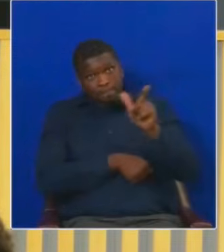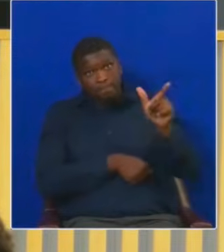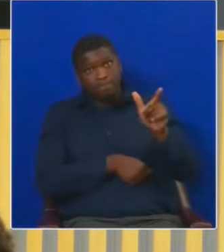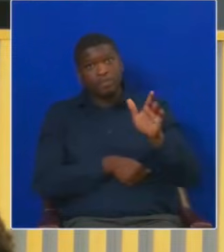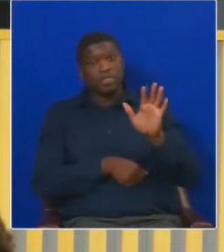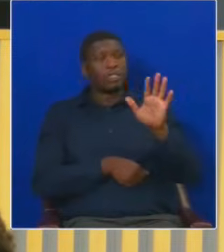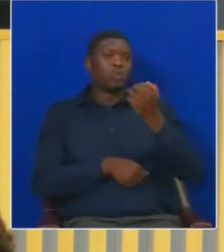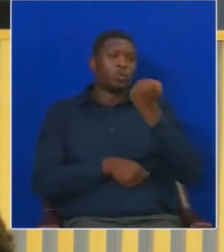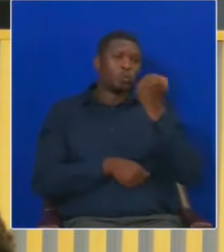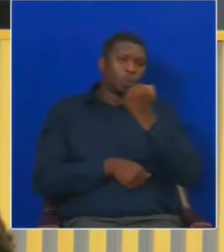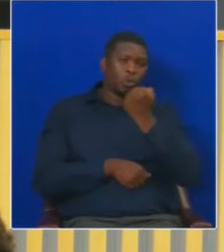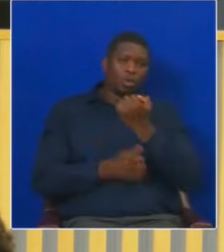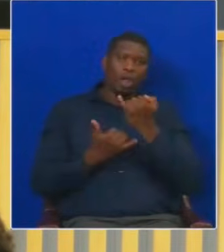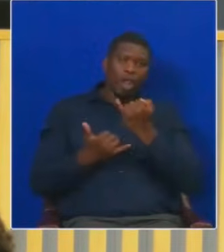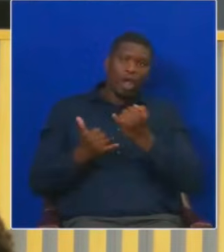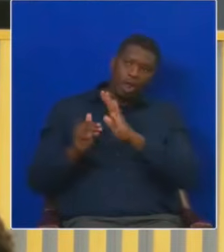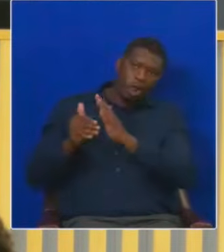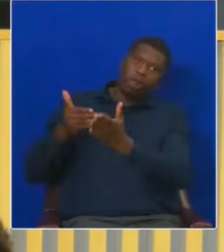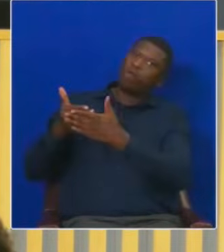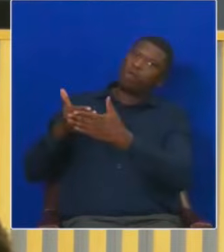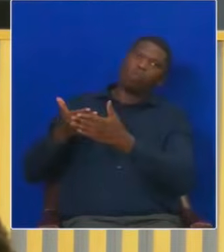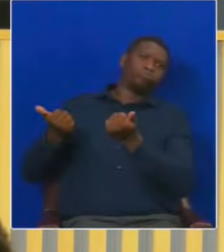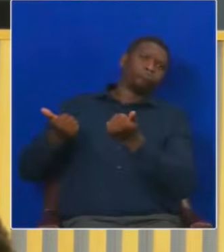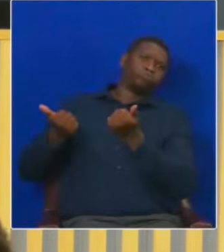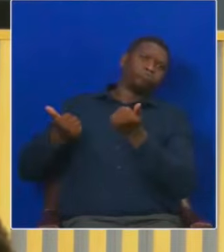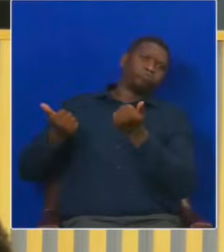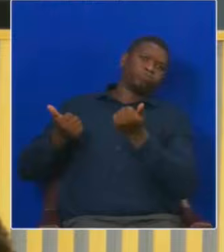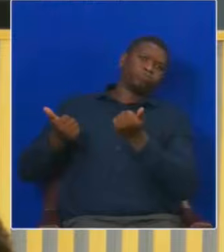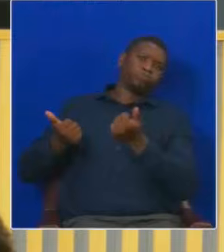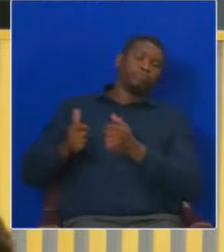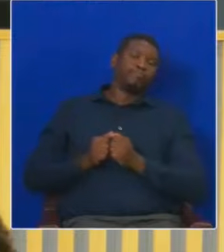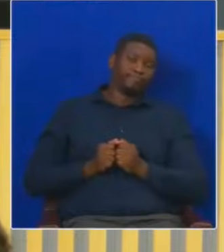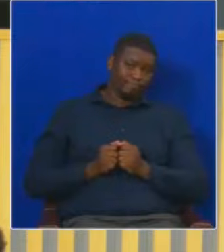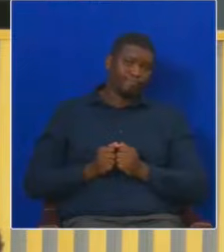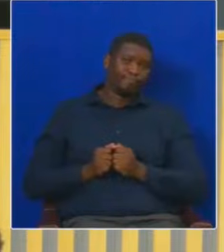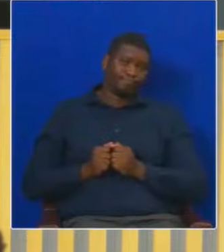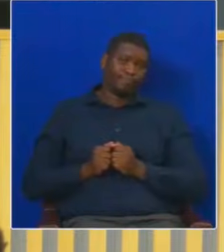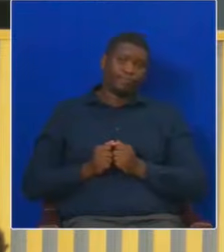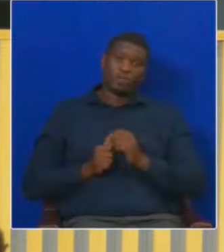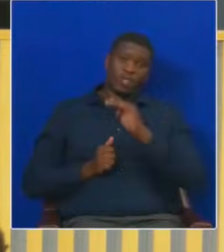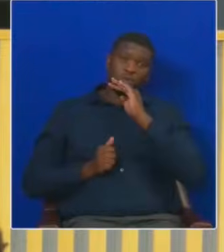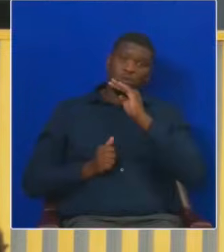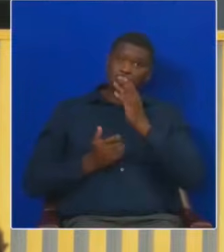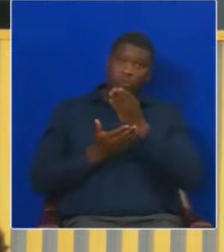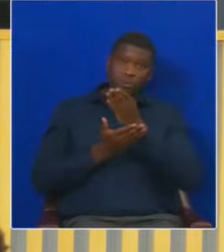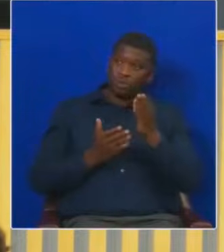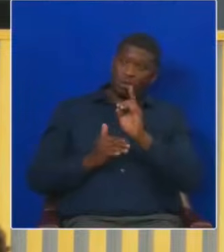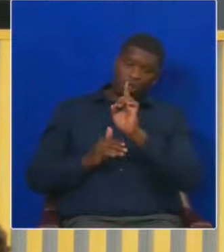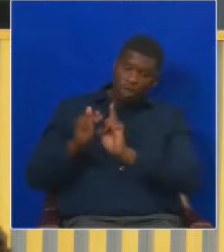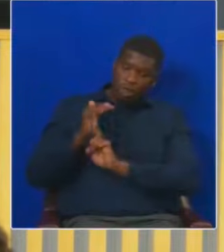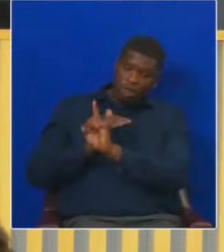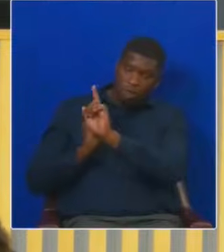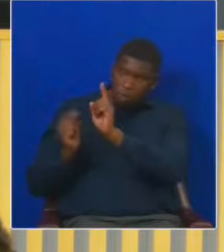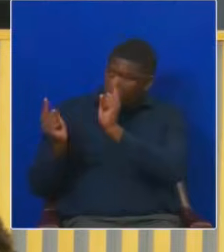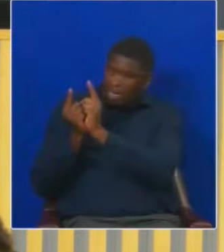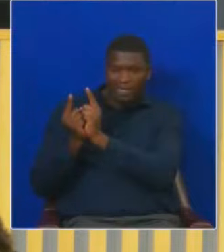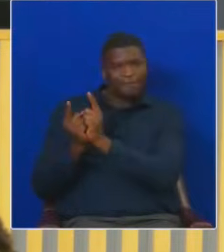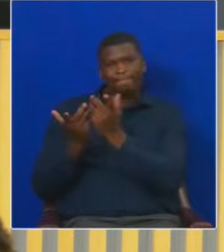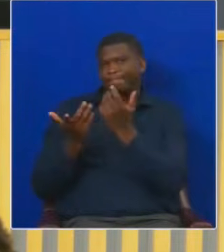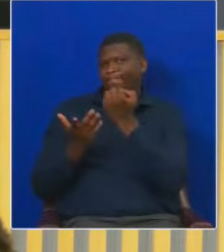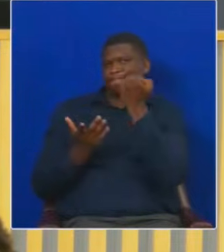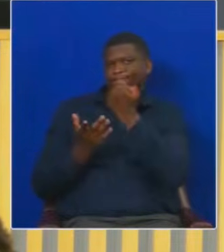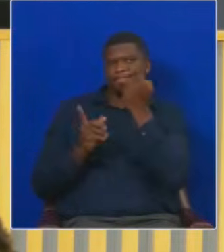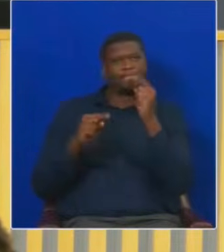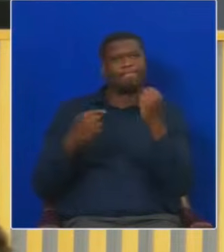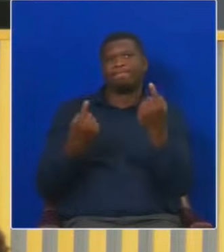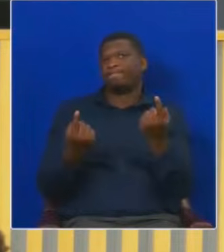already closed. Therefore, he will not be able to see the detainee, Katiso Molefe,